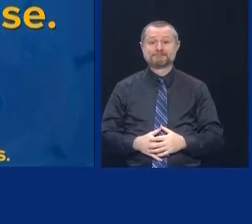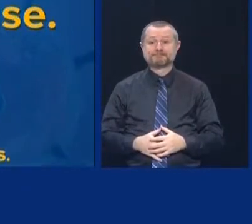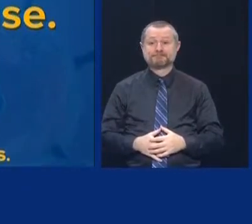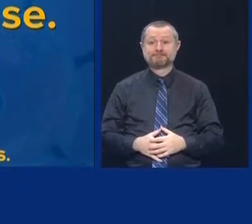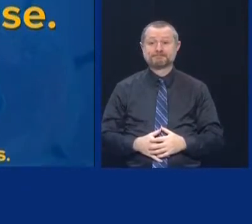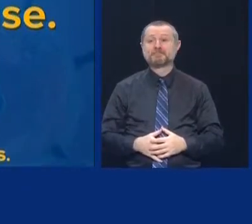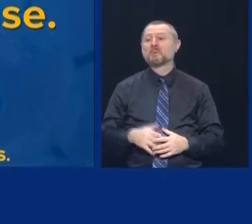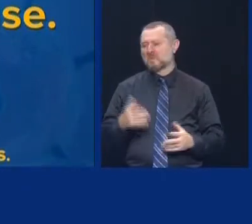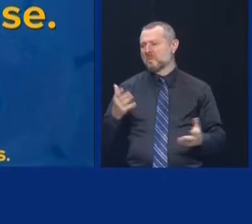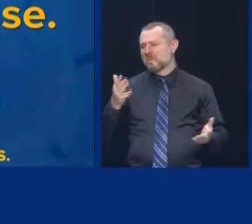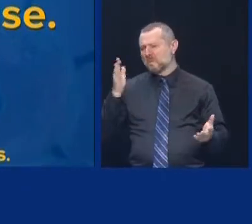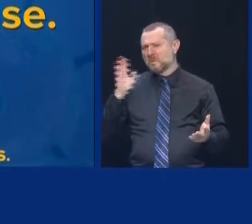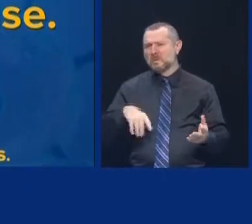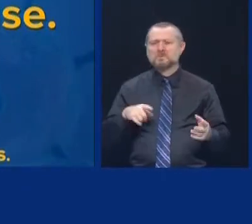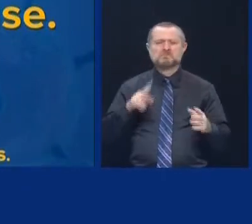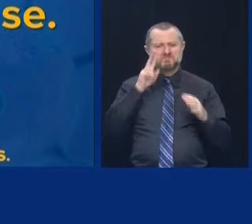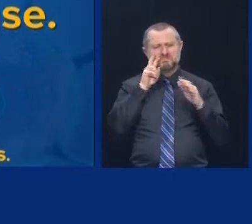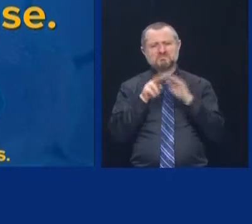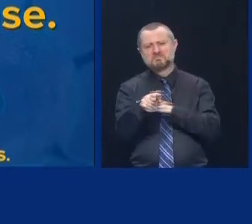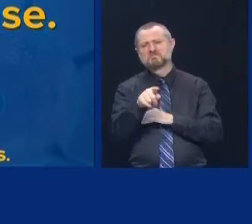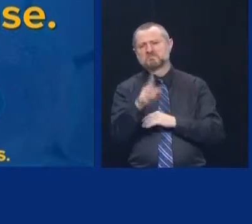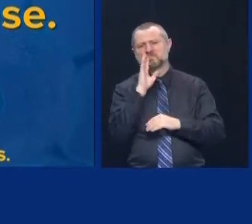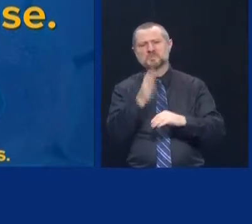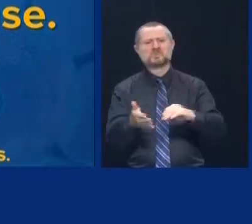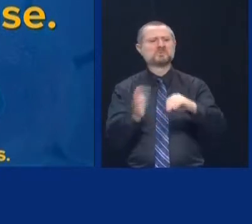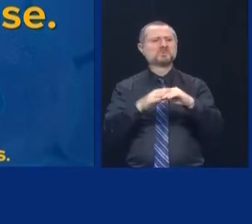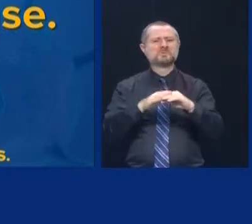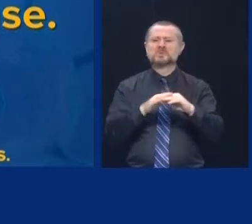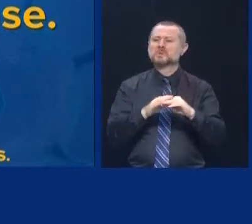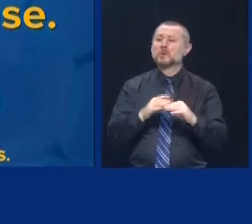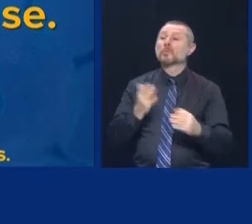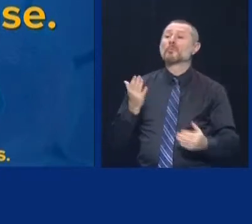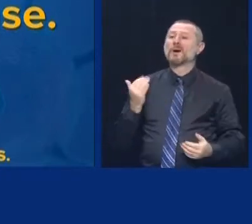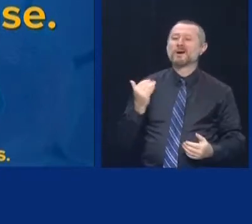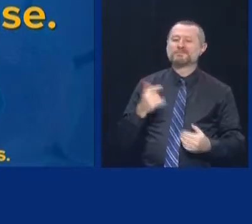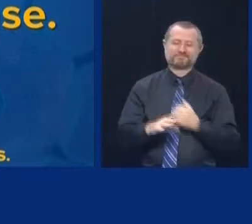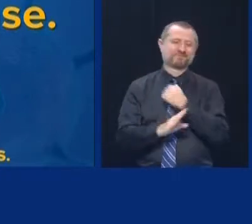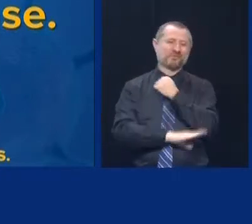COVID rate would increase over